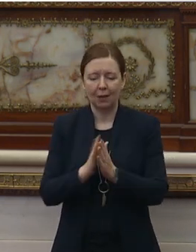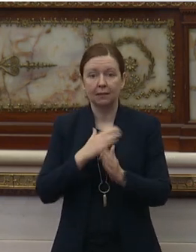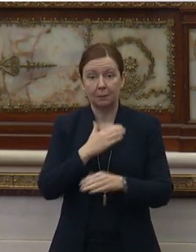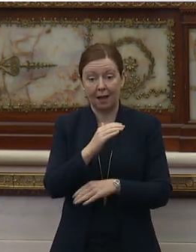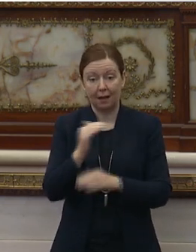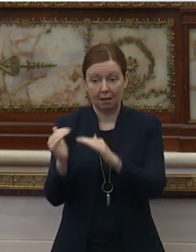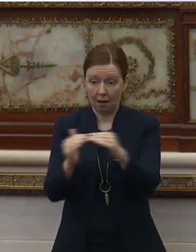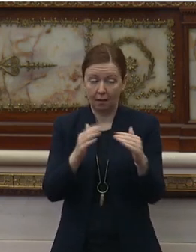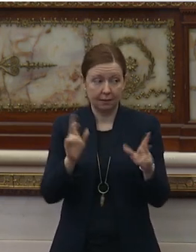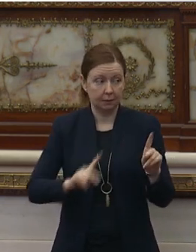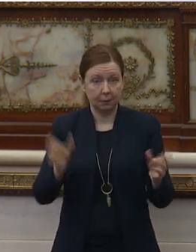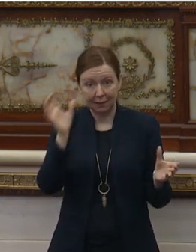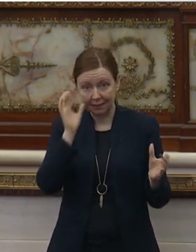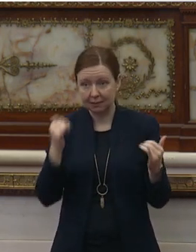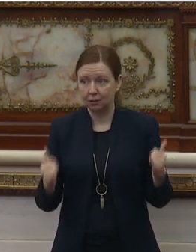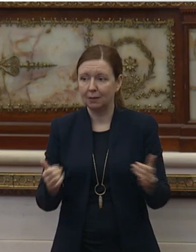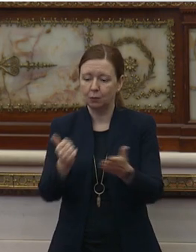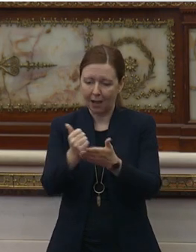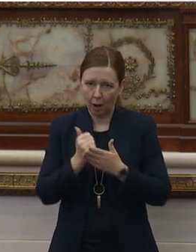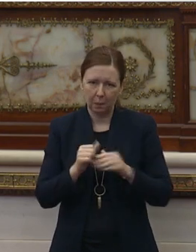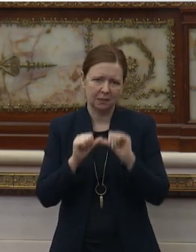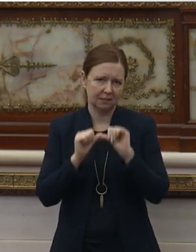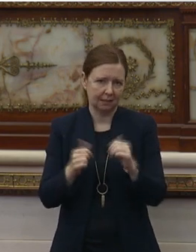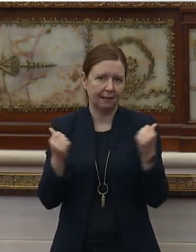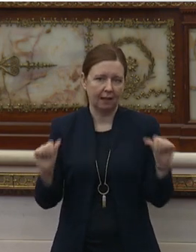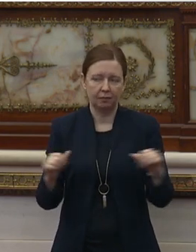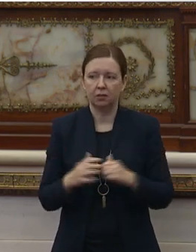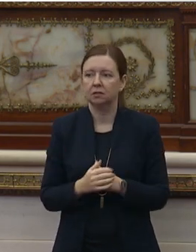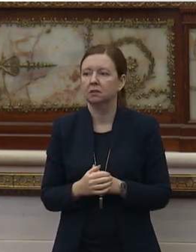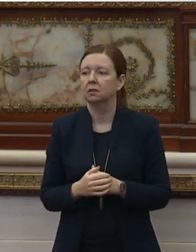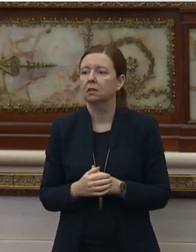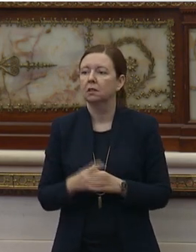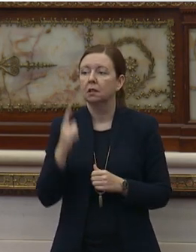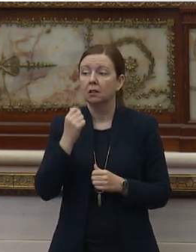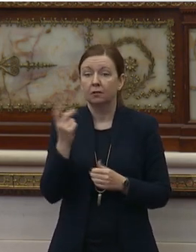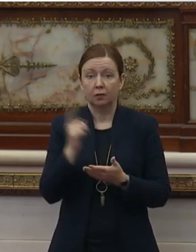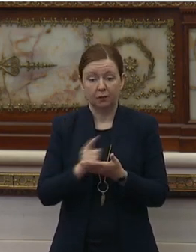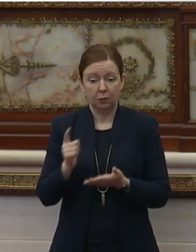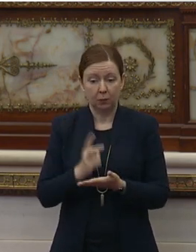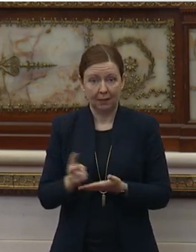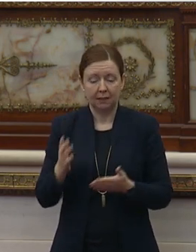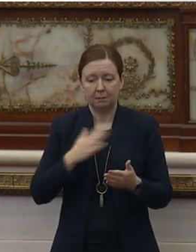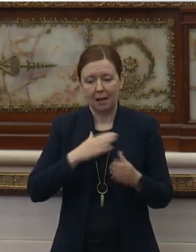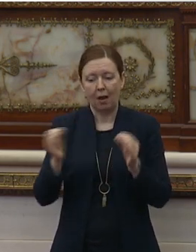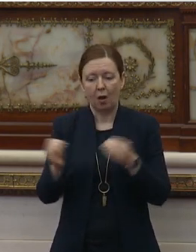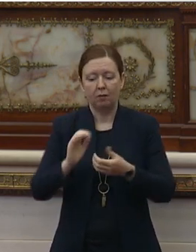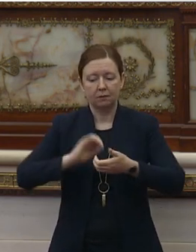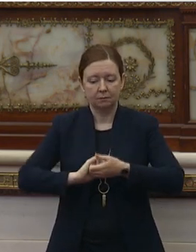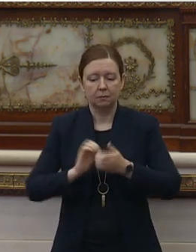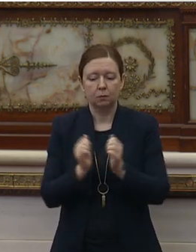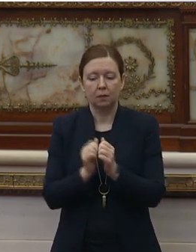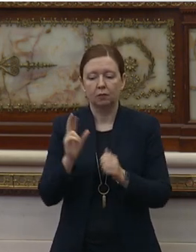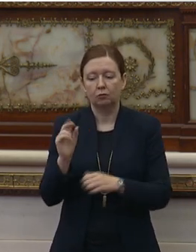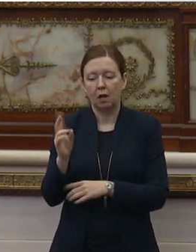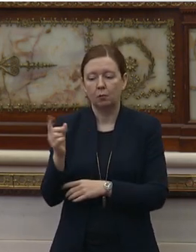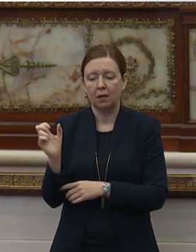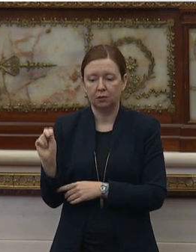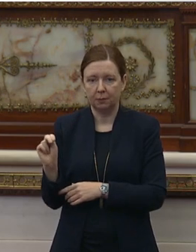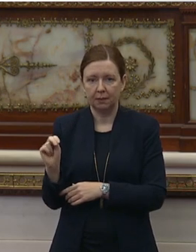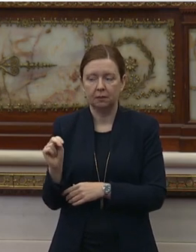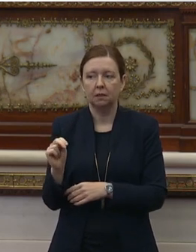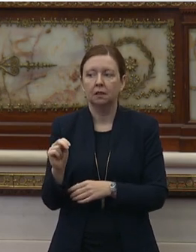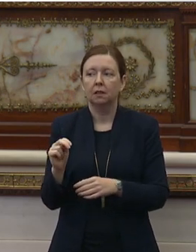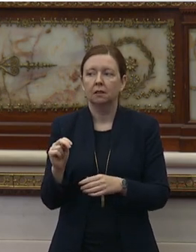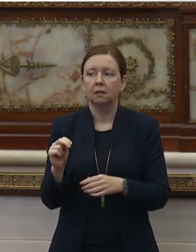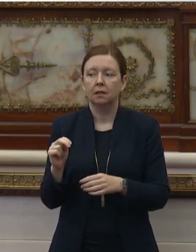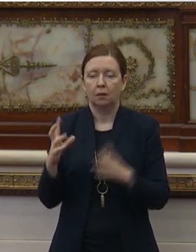colleagues and the people listening today to help us sustain these efforts. For a few weeks now, my office has been working with Rob Wasserman, the owner of Rouge